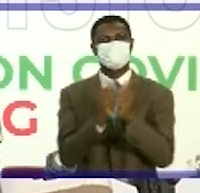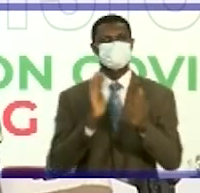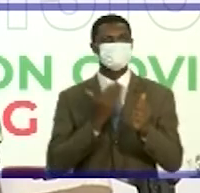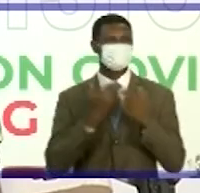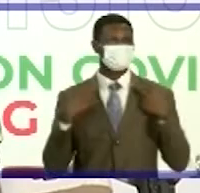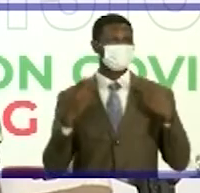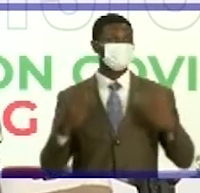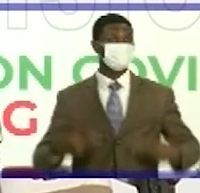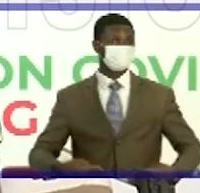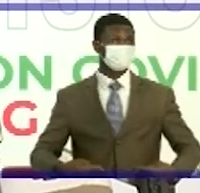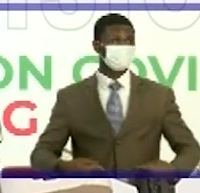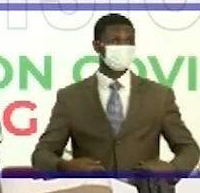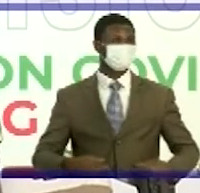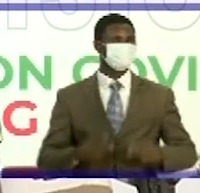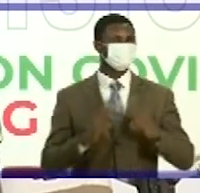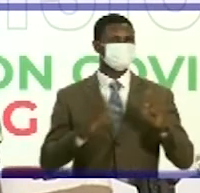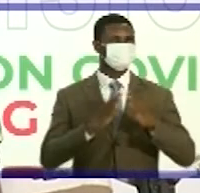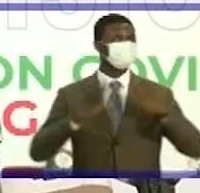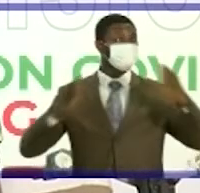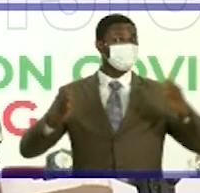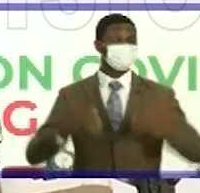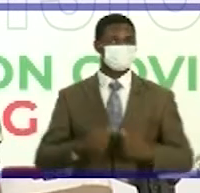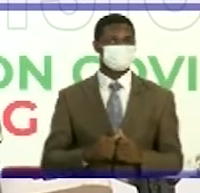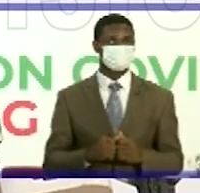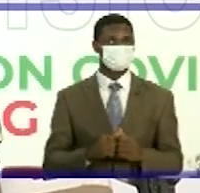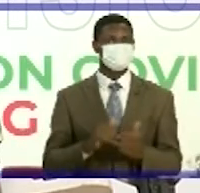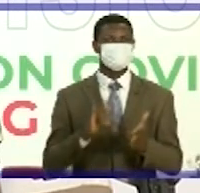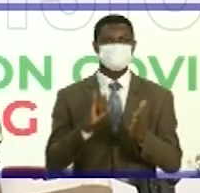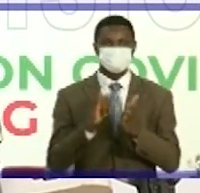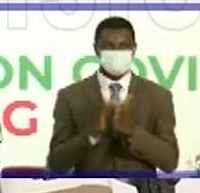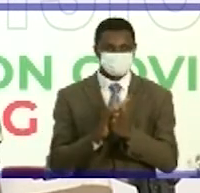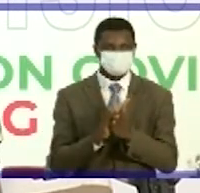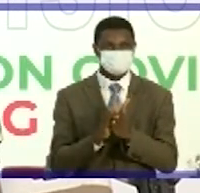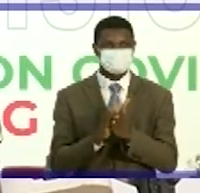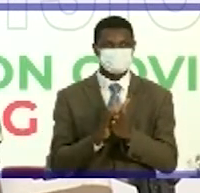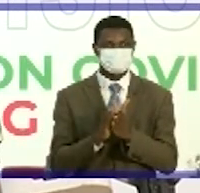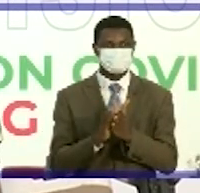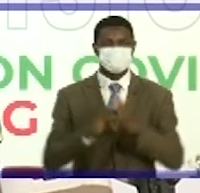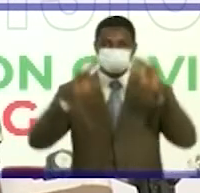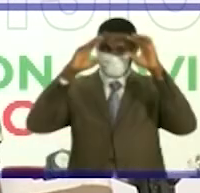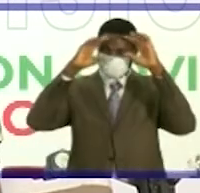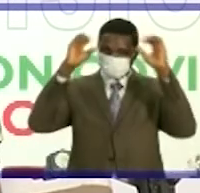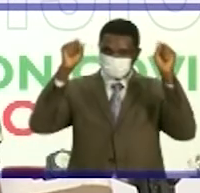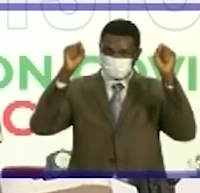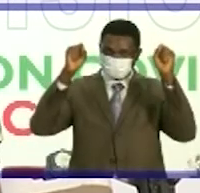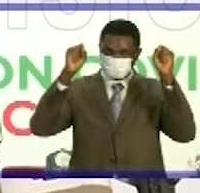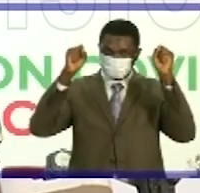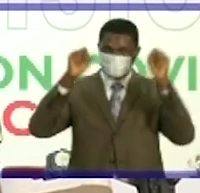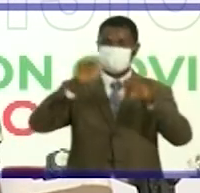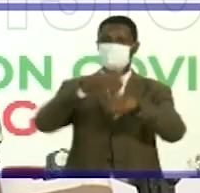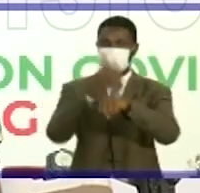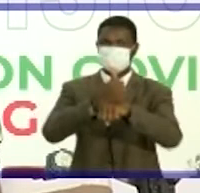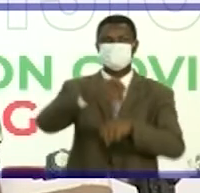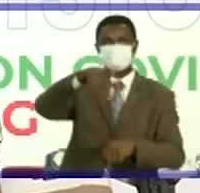and it's so huge that it caused Mr. President in his wisdom to set up the Presidential Task